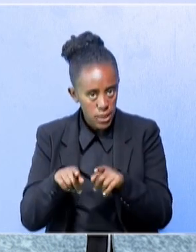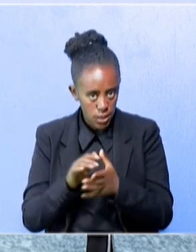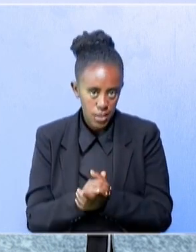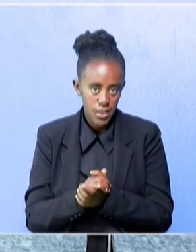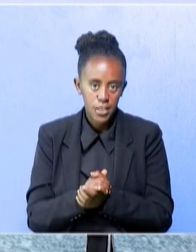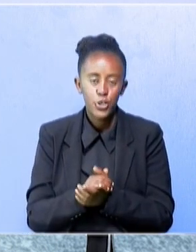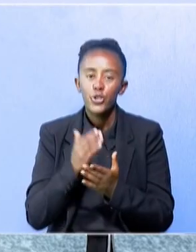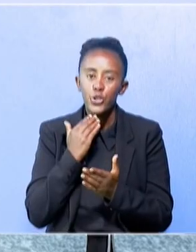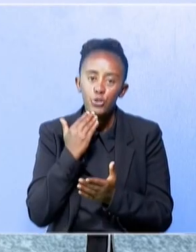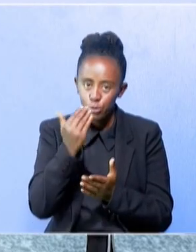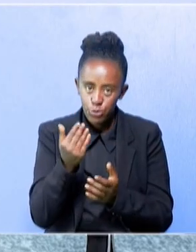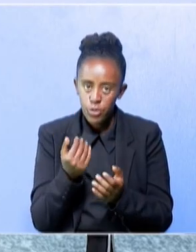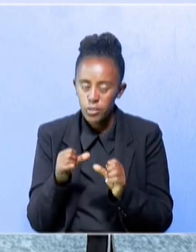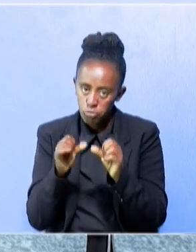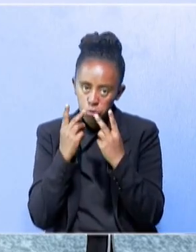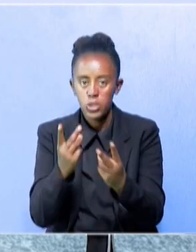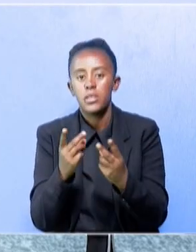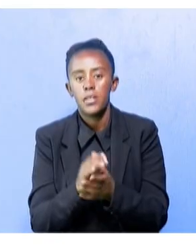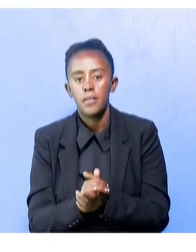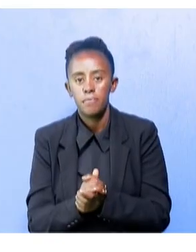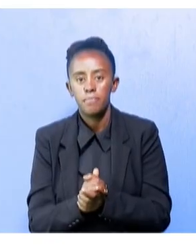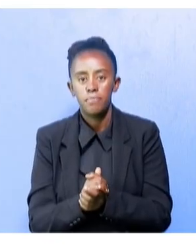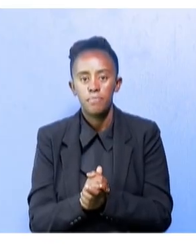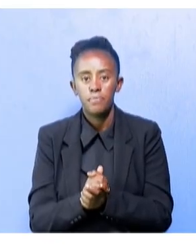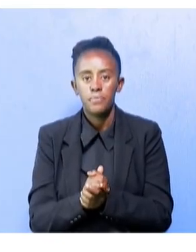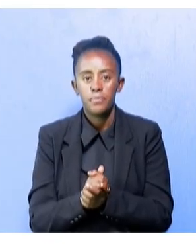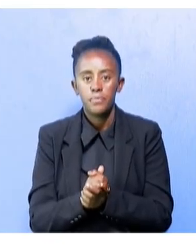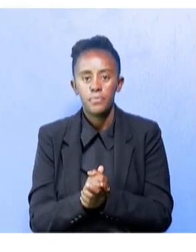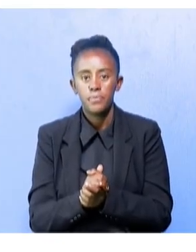Good. Let's go and see.